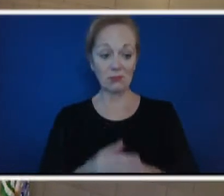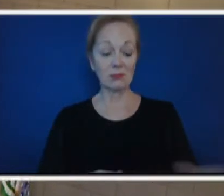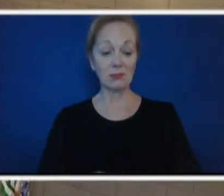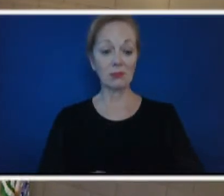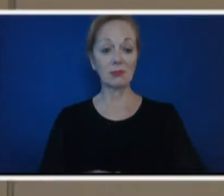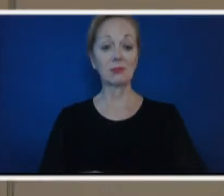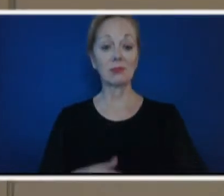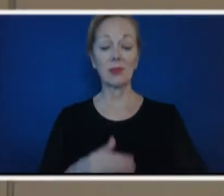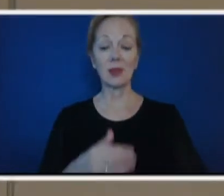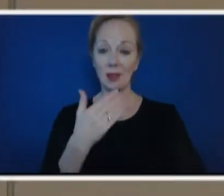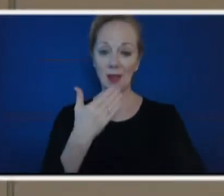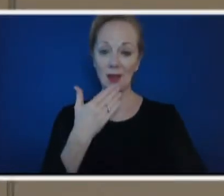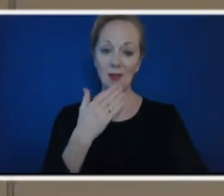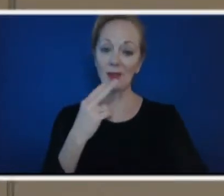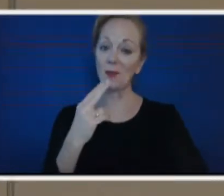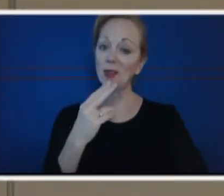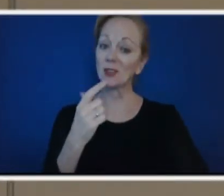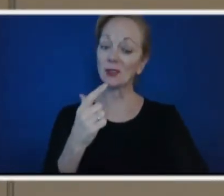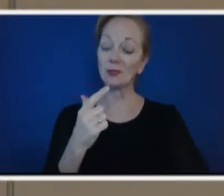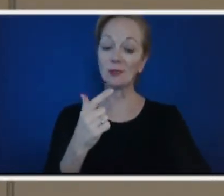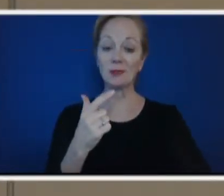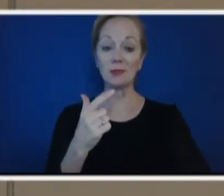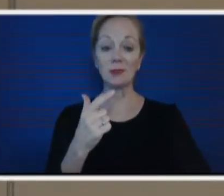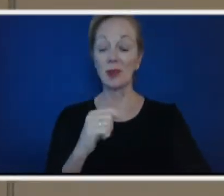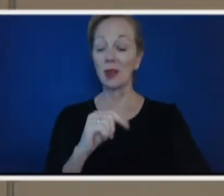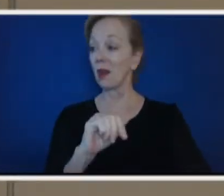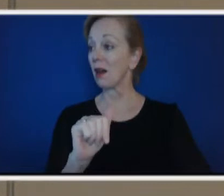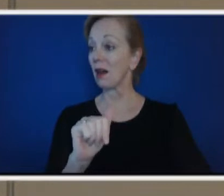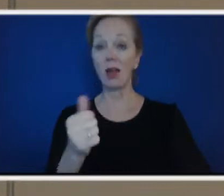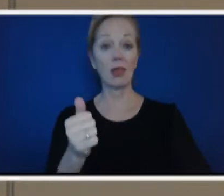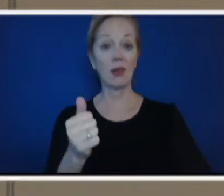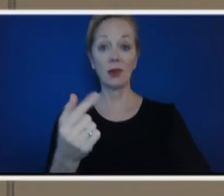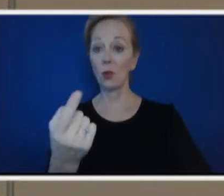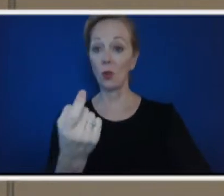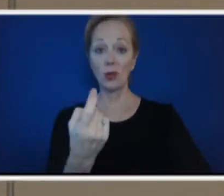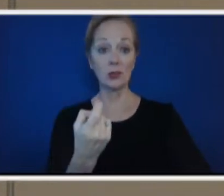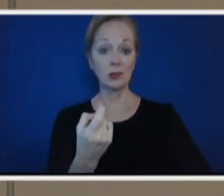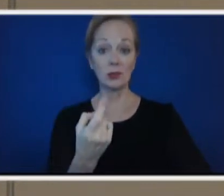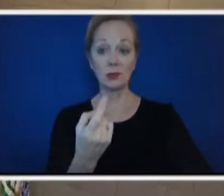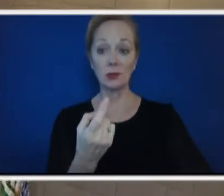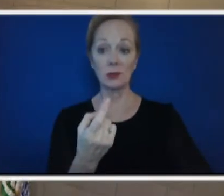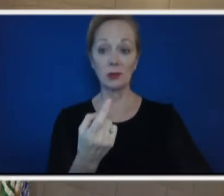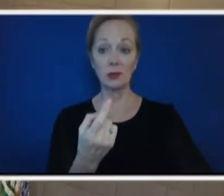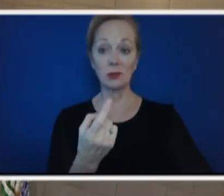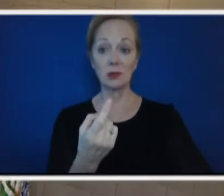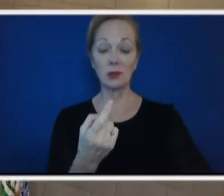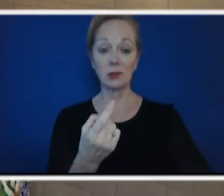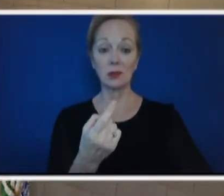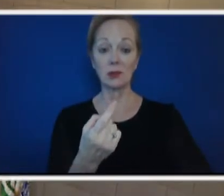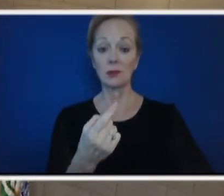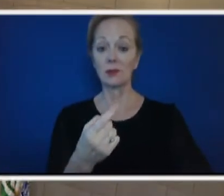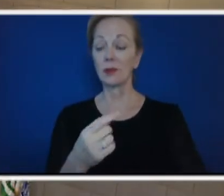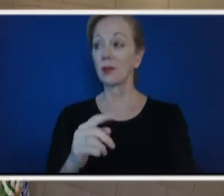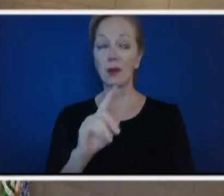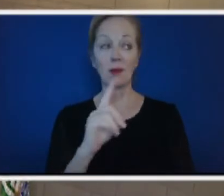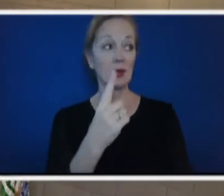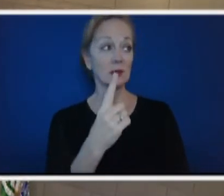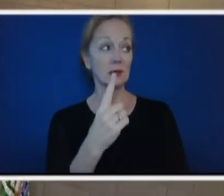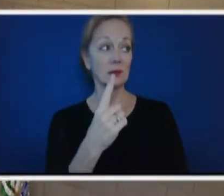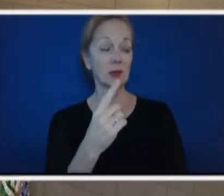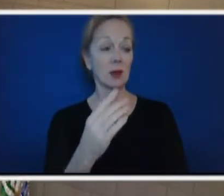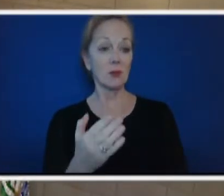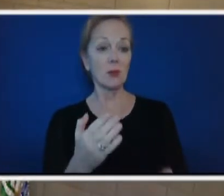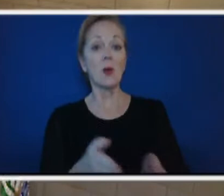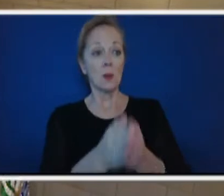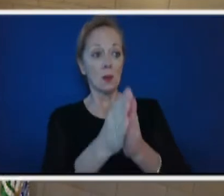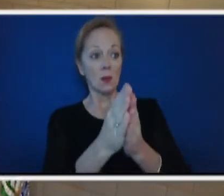Thank you very much. Are there any questions? Move to close. Second. We have a motion that's been